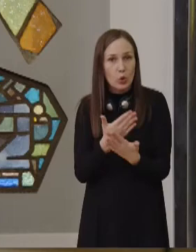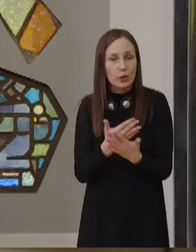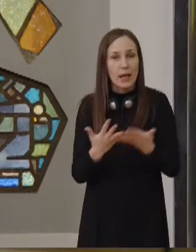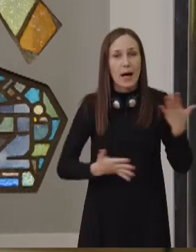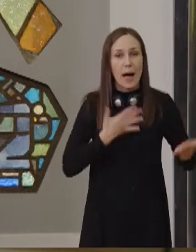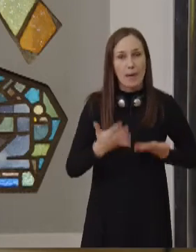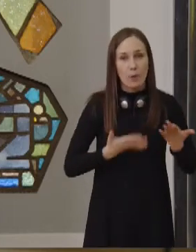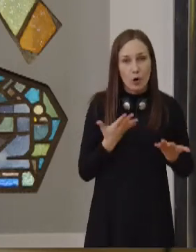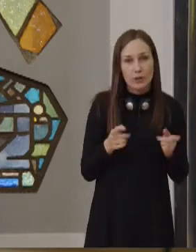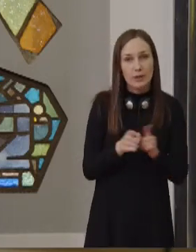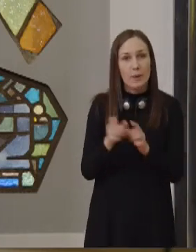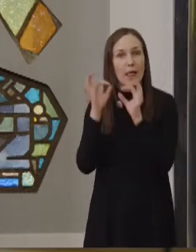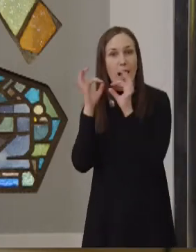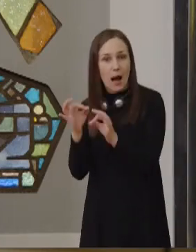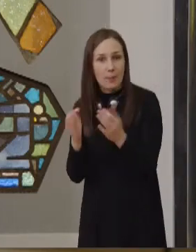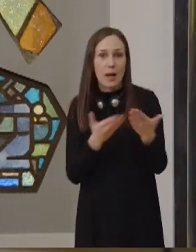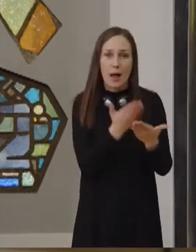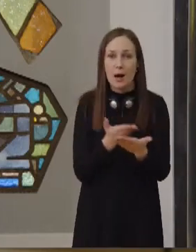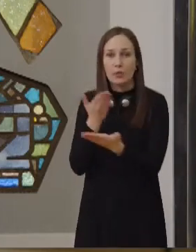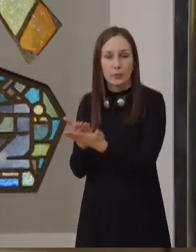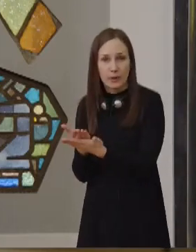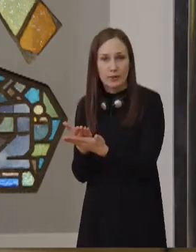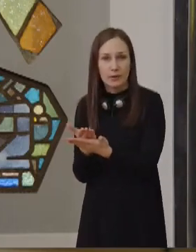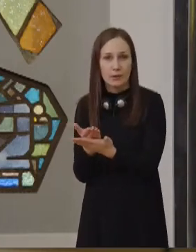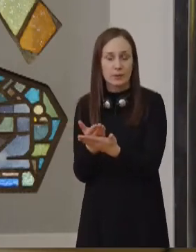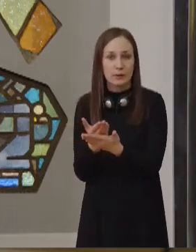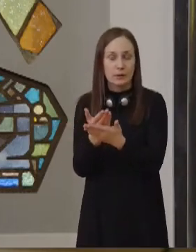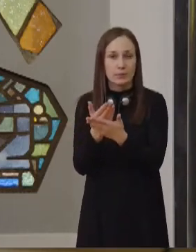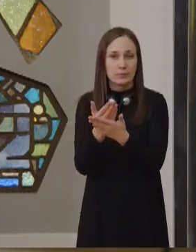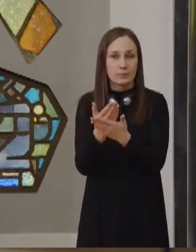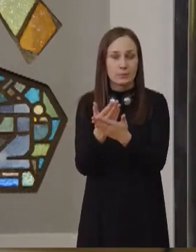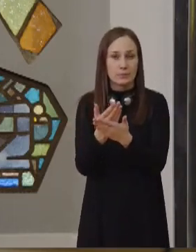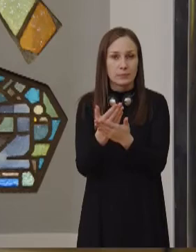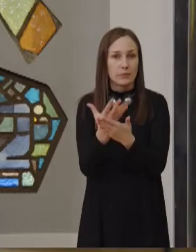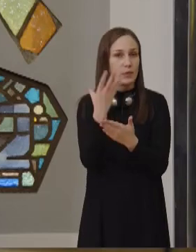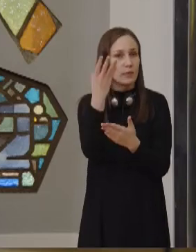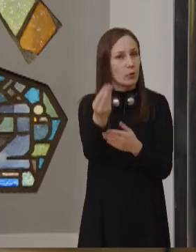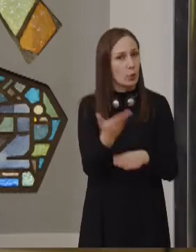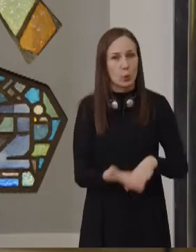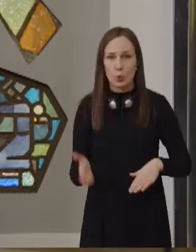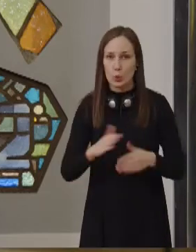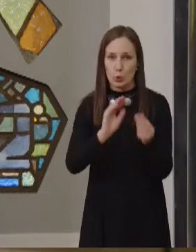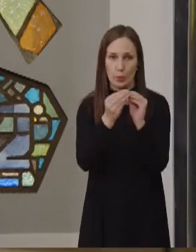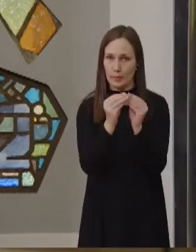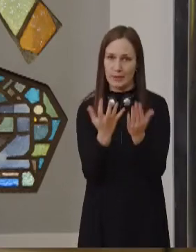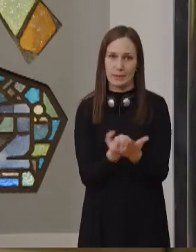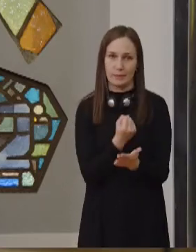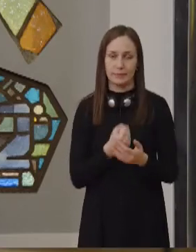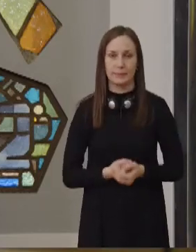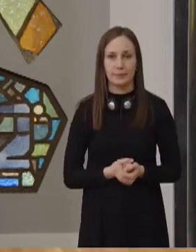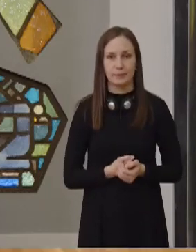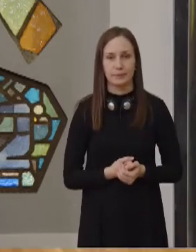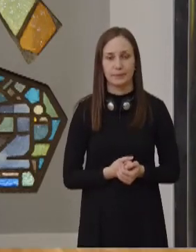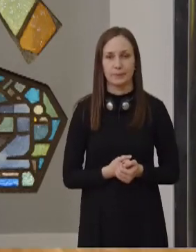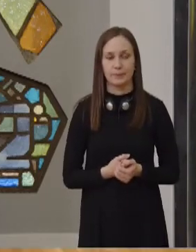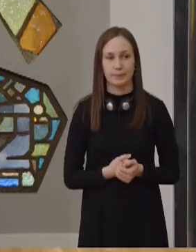golden middle? Because emotional and rational arguments do not go together. When they